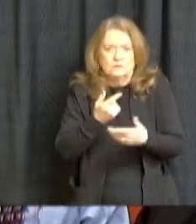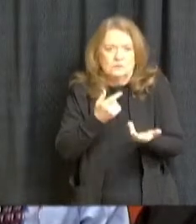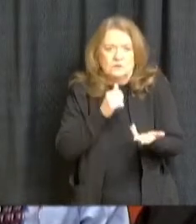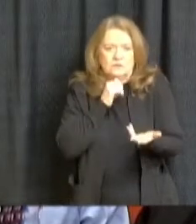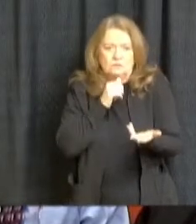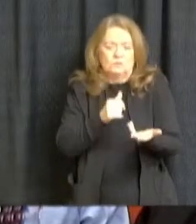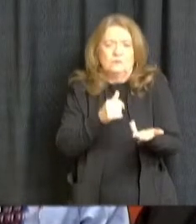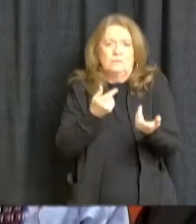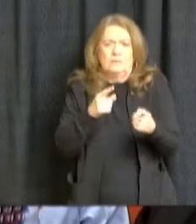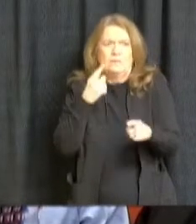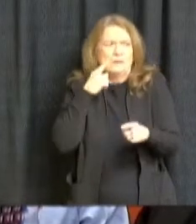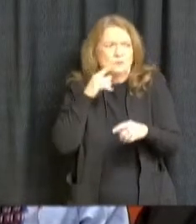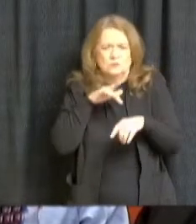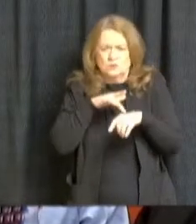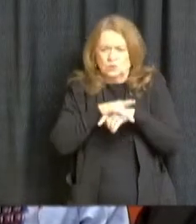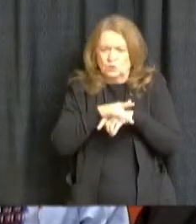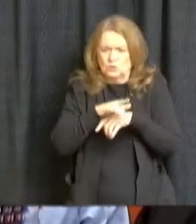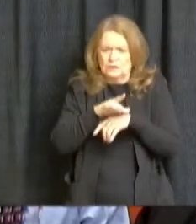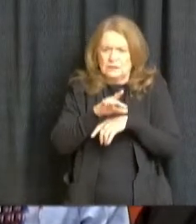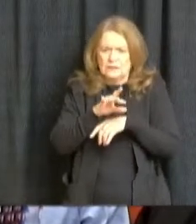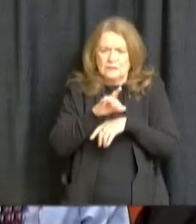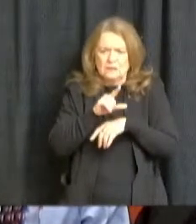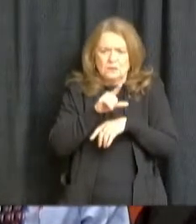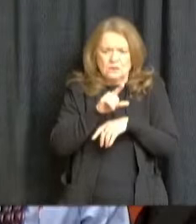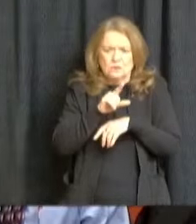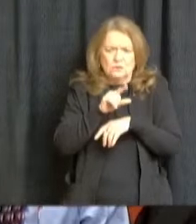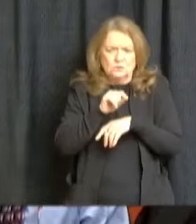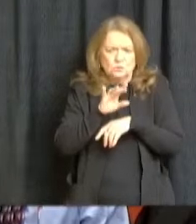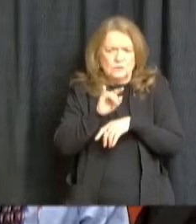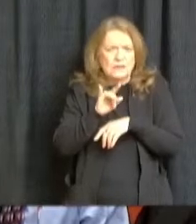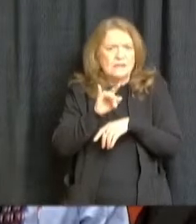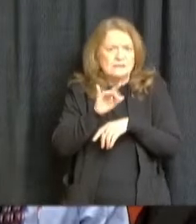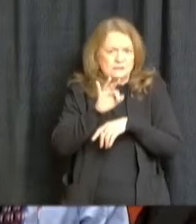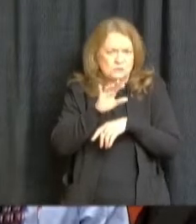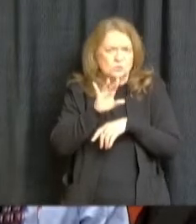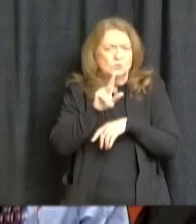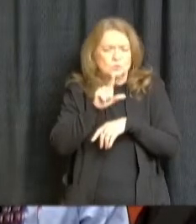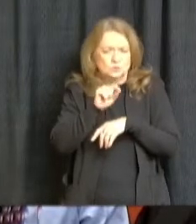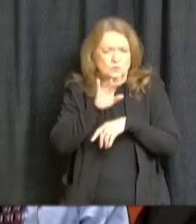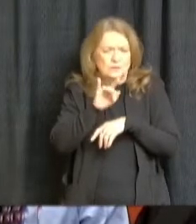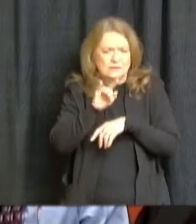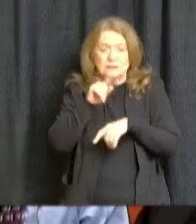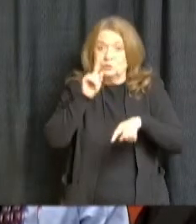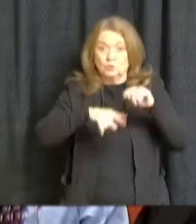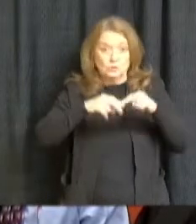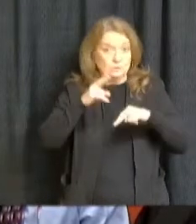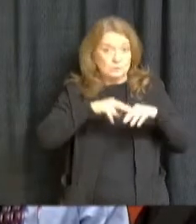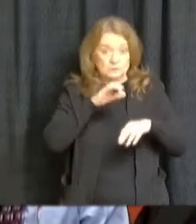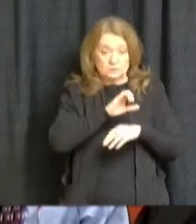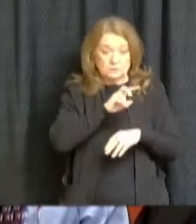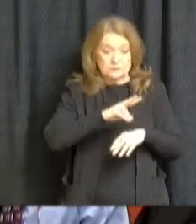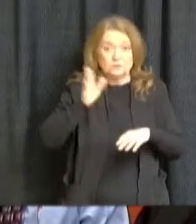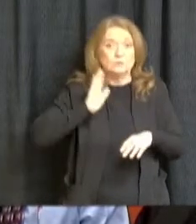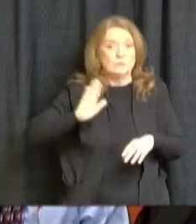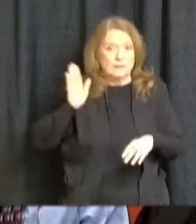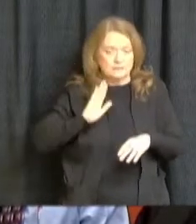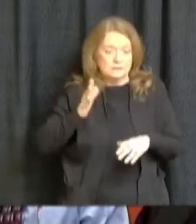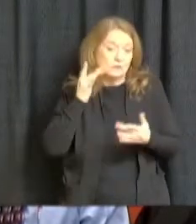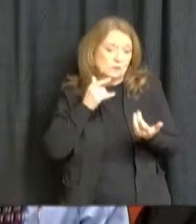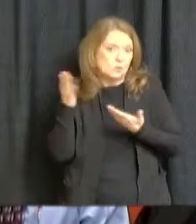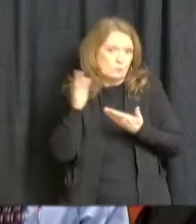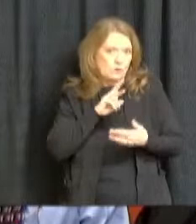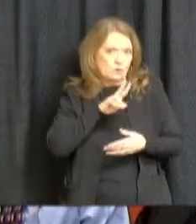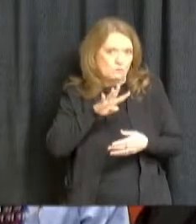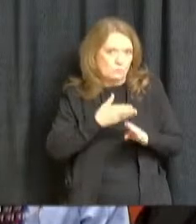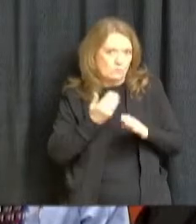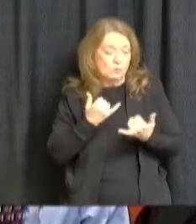18. But that's the reason why I went R4, because you couldn't build on C2 back then. Well, I just